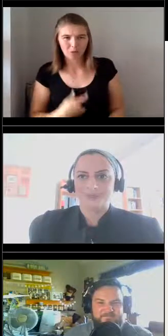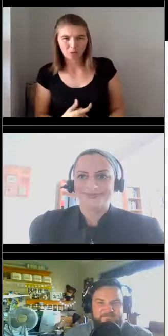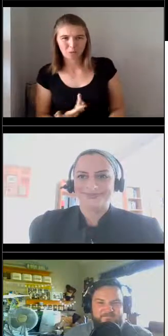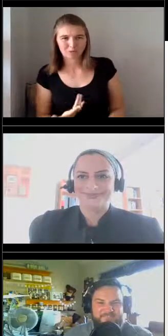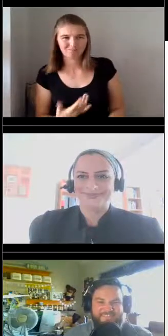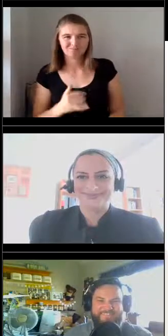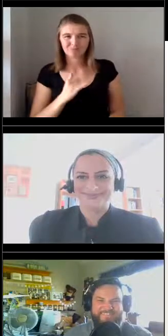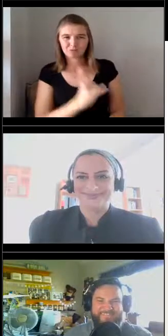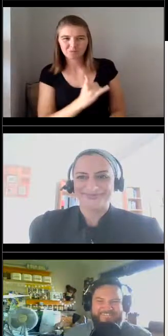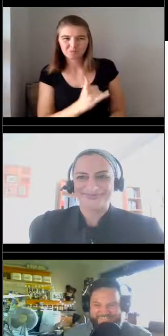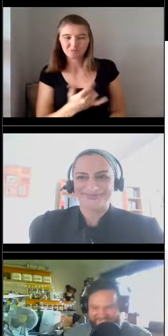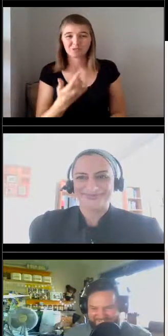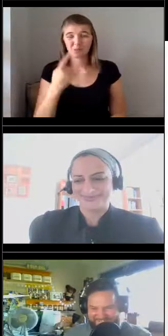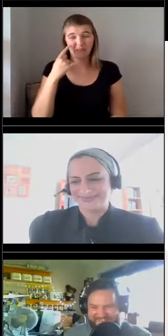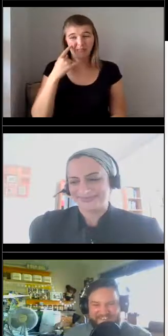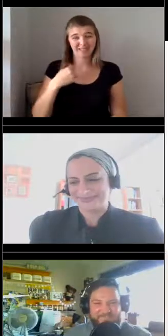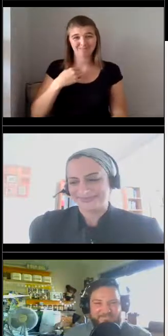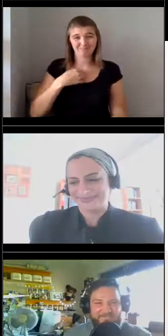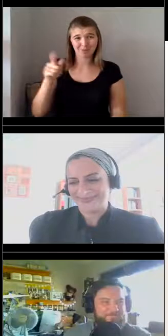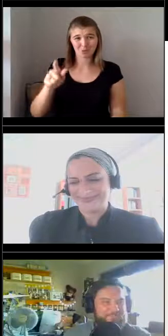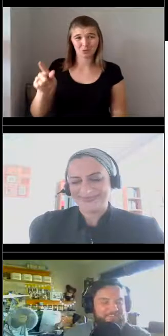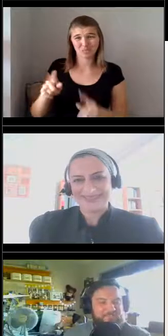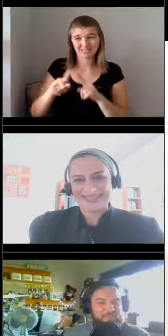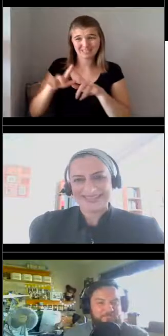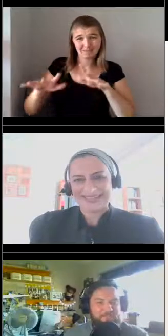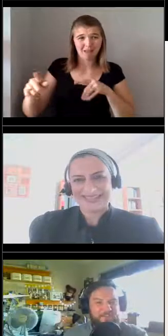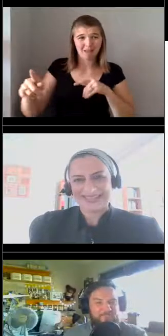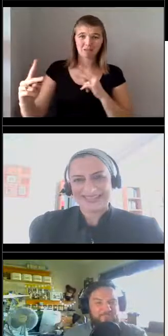sister, I guess.